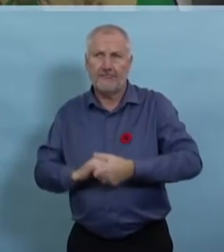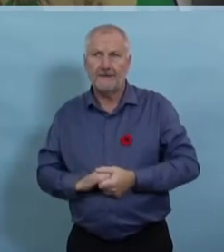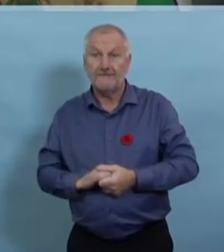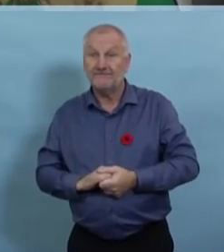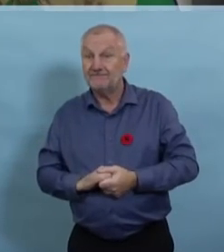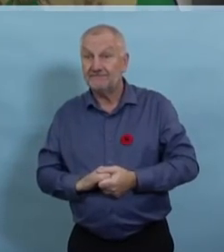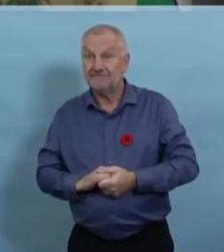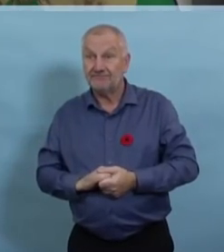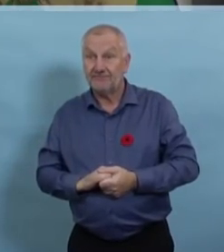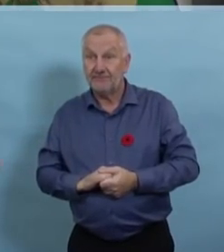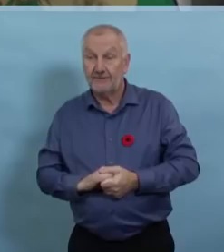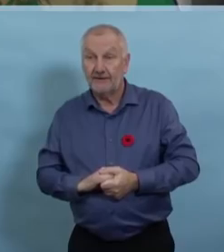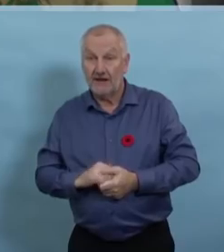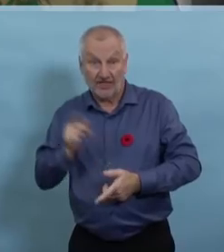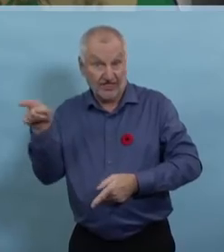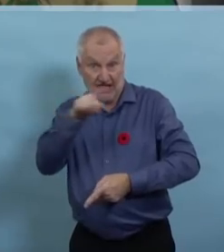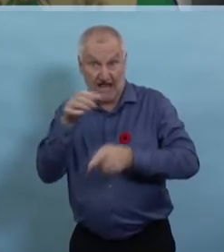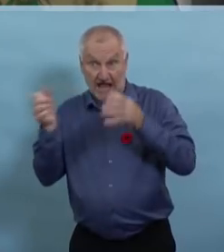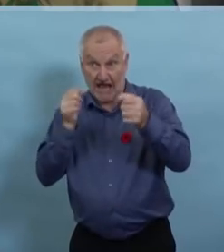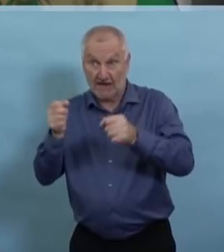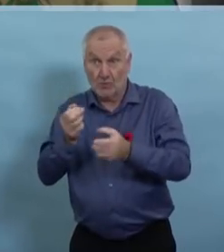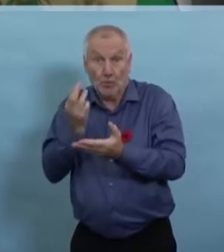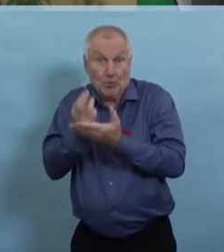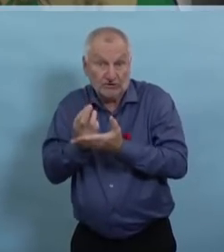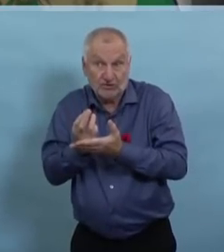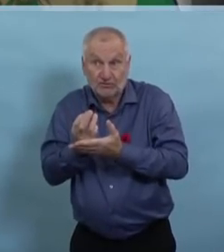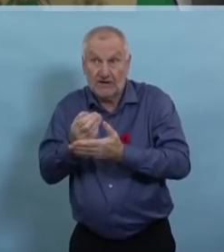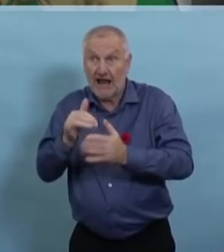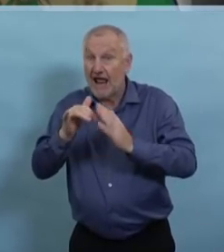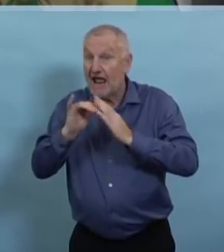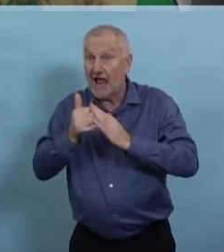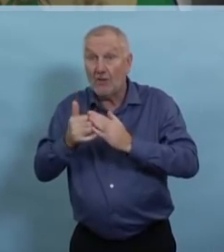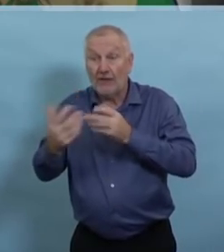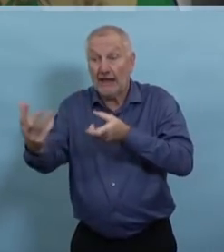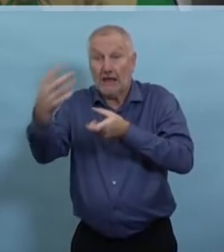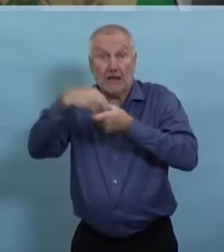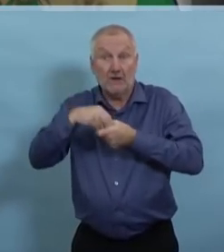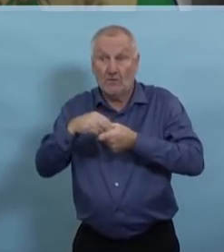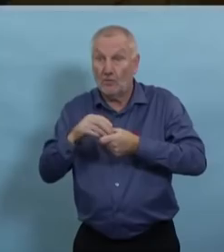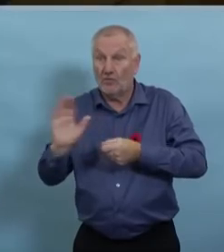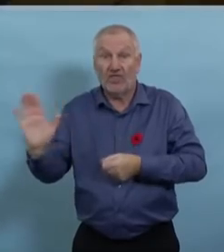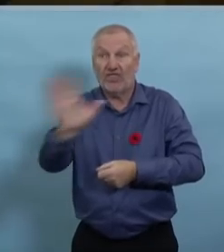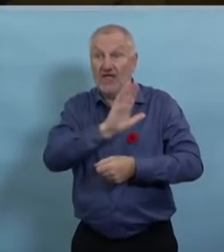those resources, you know, they're doing that at the individual school level.